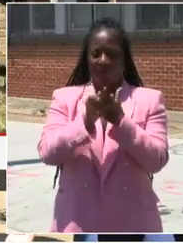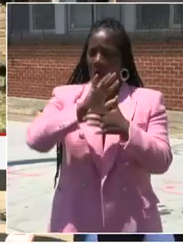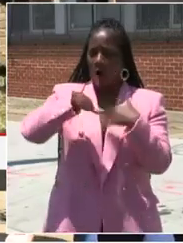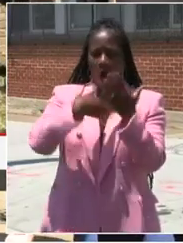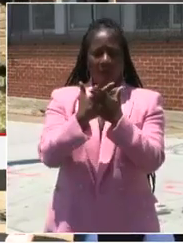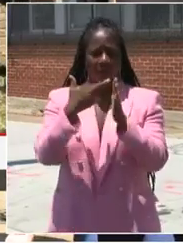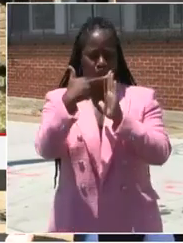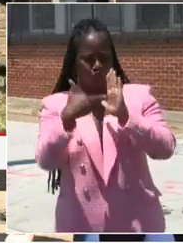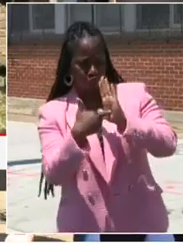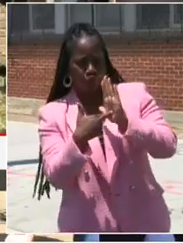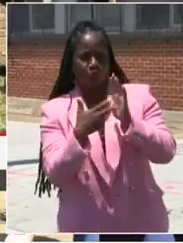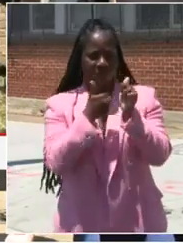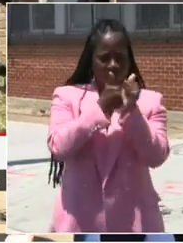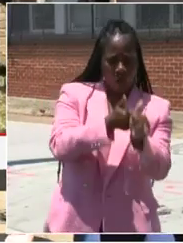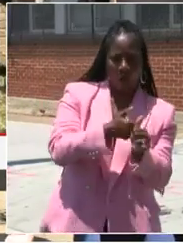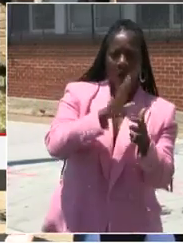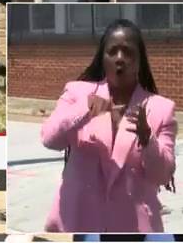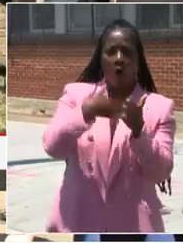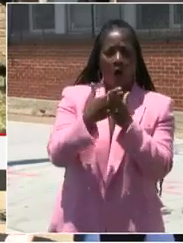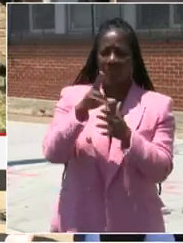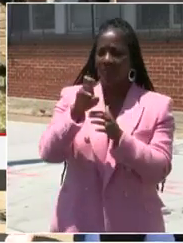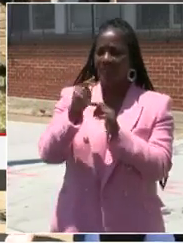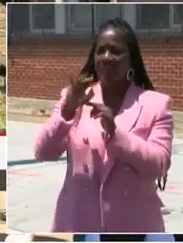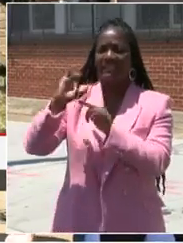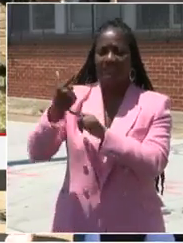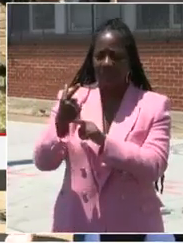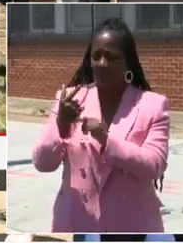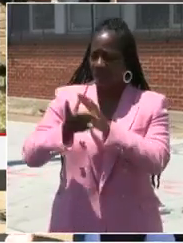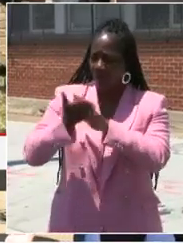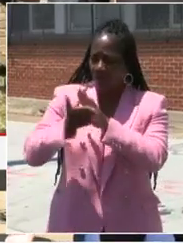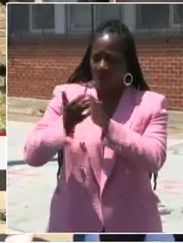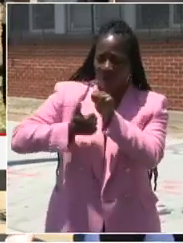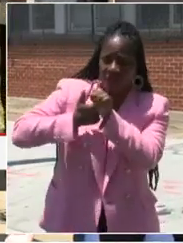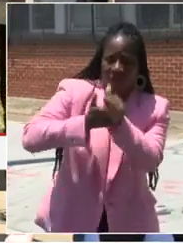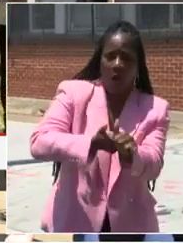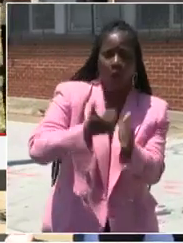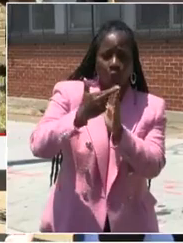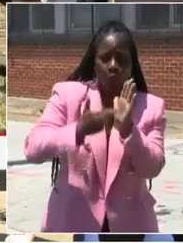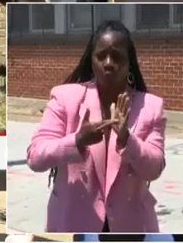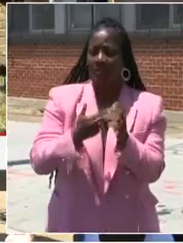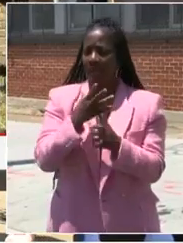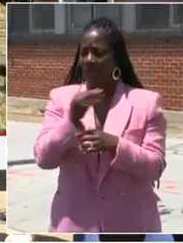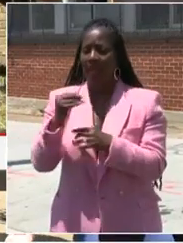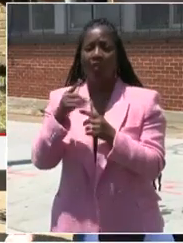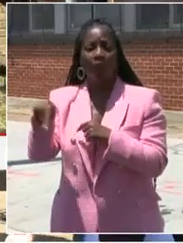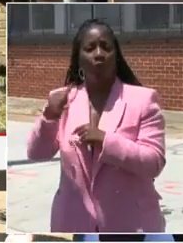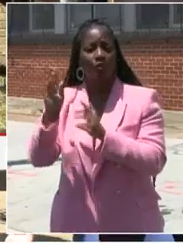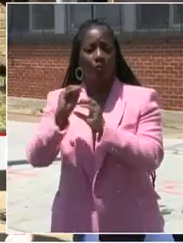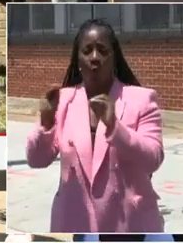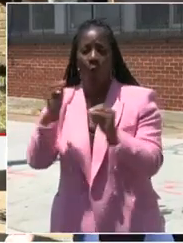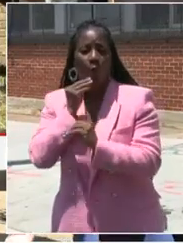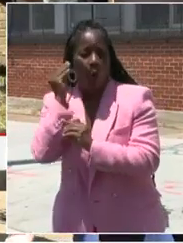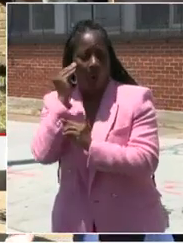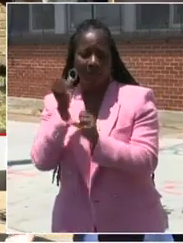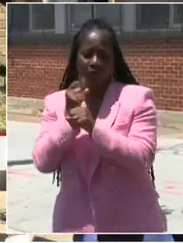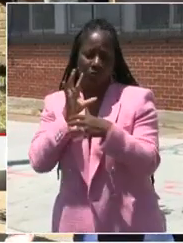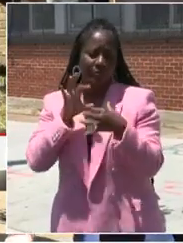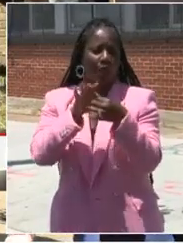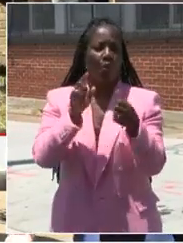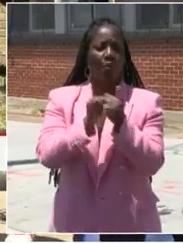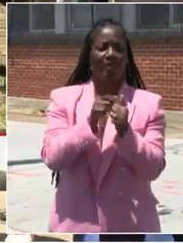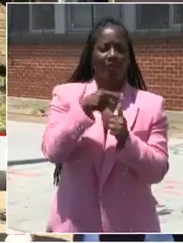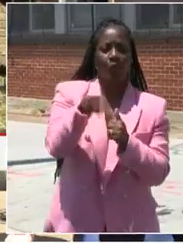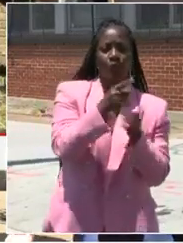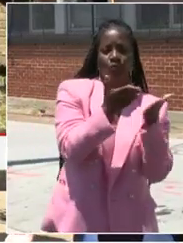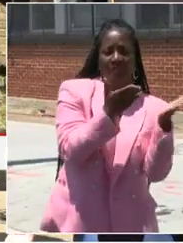of our rules, that the streeteries are operating correctly, that we're connecting people to homeless services. And not only